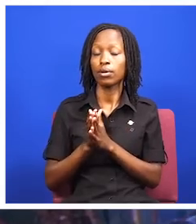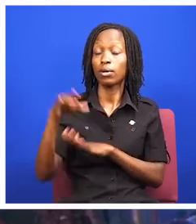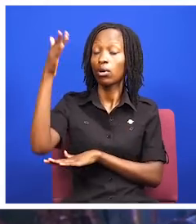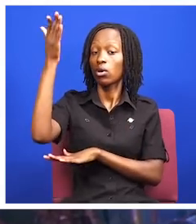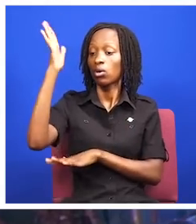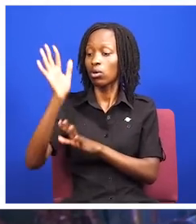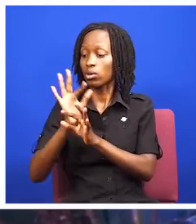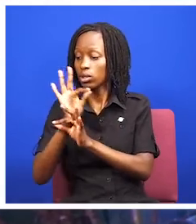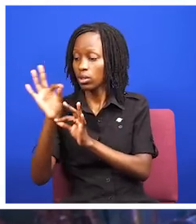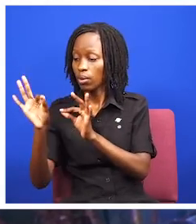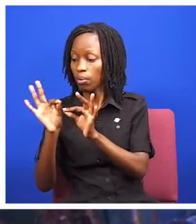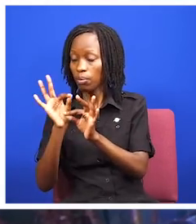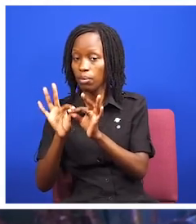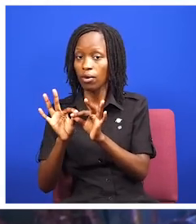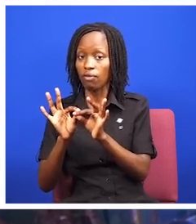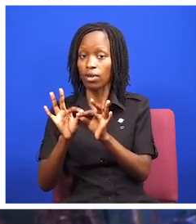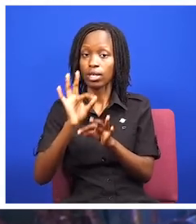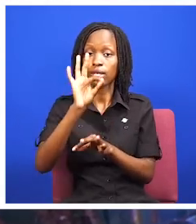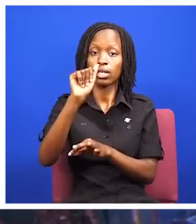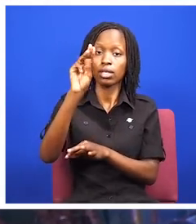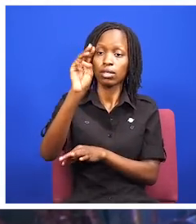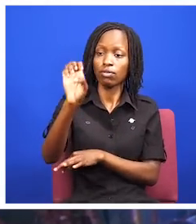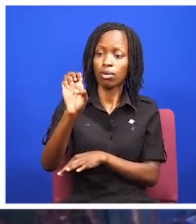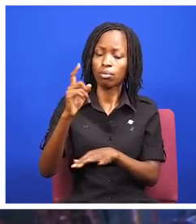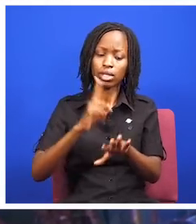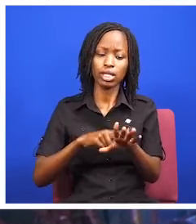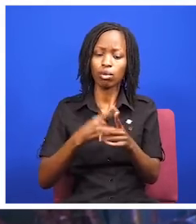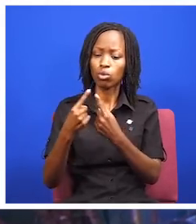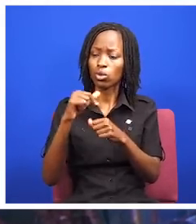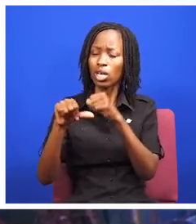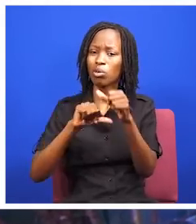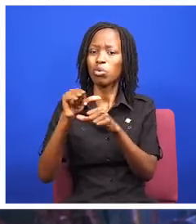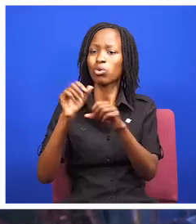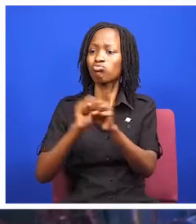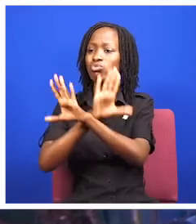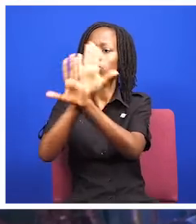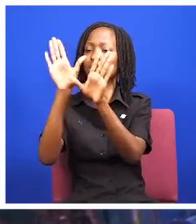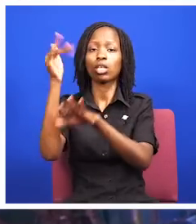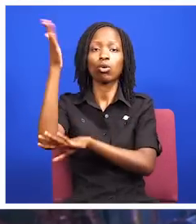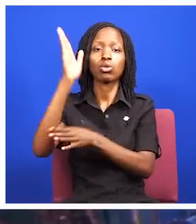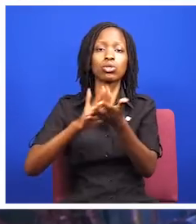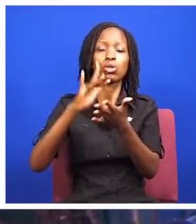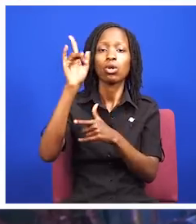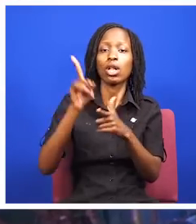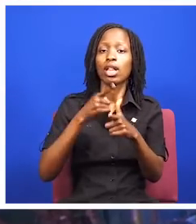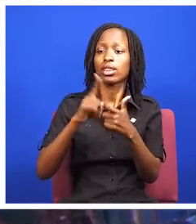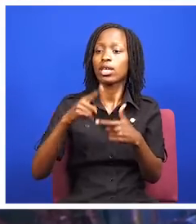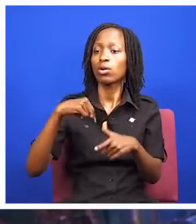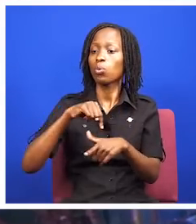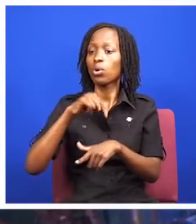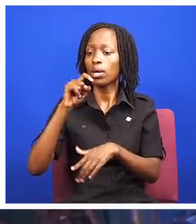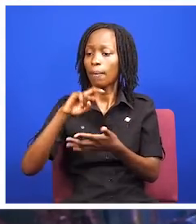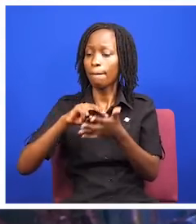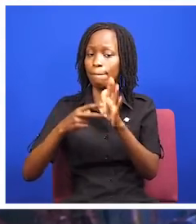perfect fame. Okay? And therefore, when we talk about radiating God's glory, we are simply talking about